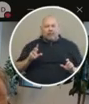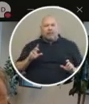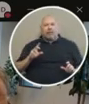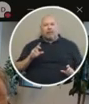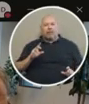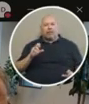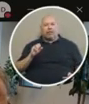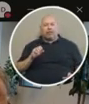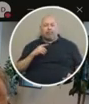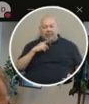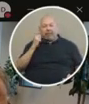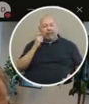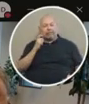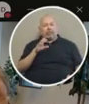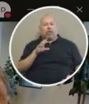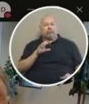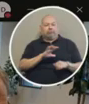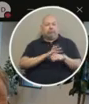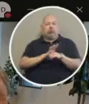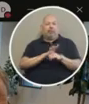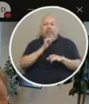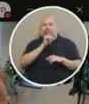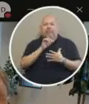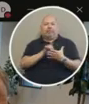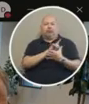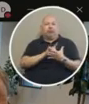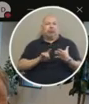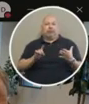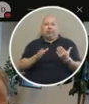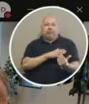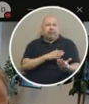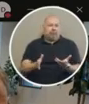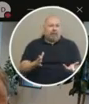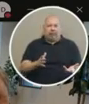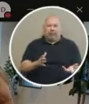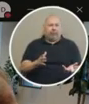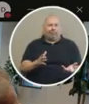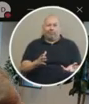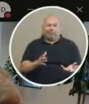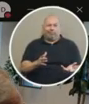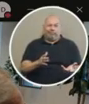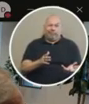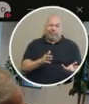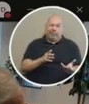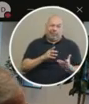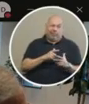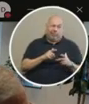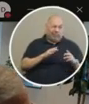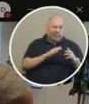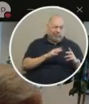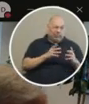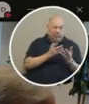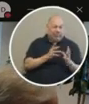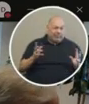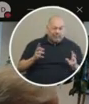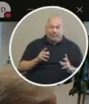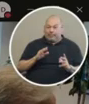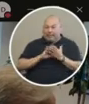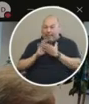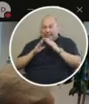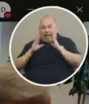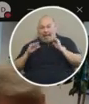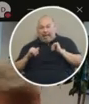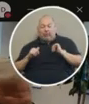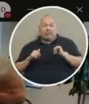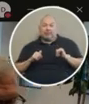that COVID-19 does not discriminate. It doesn't make a difference if you're in a prison, if you're in a McMansion, if you're in a gated community, if you're in